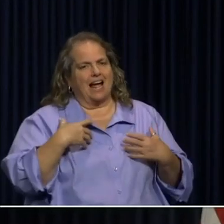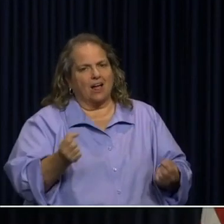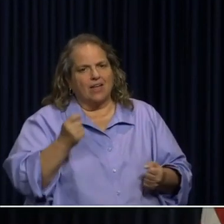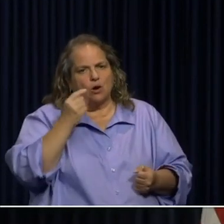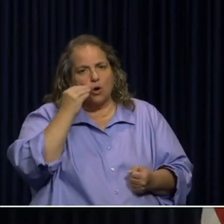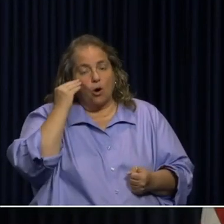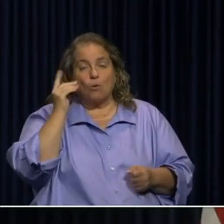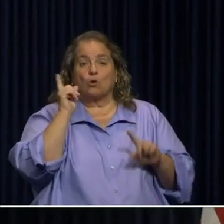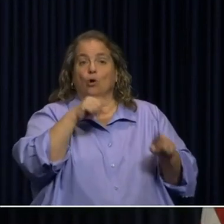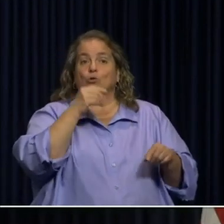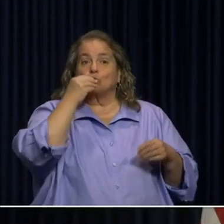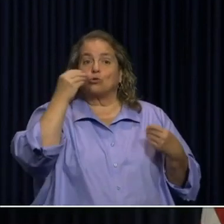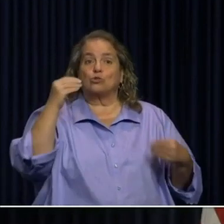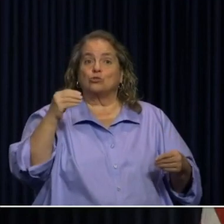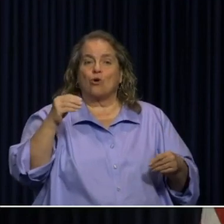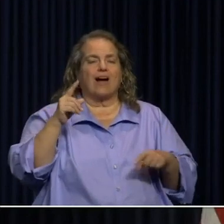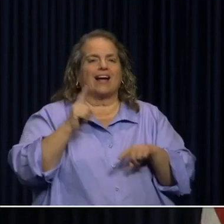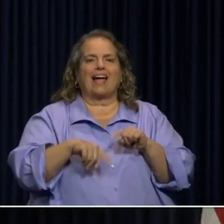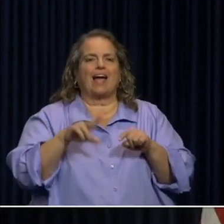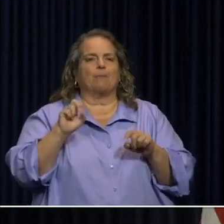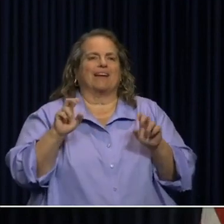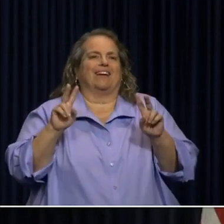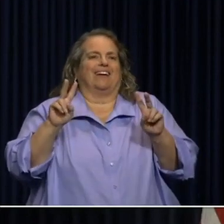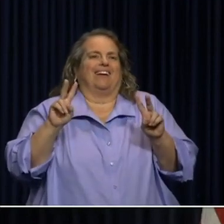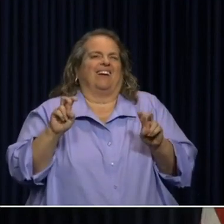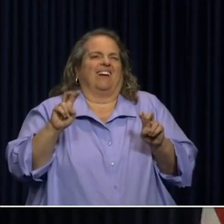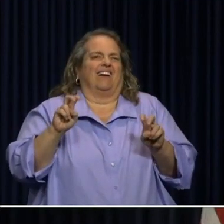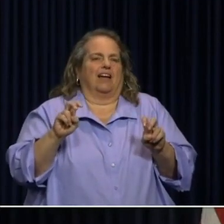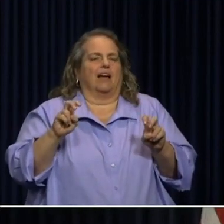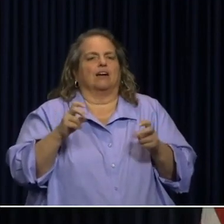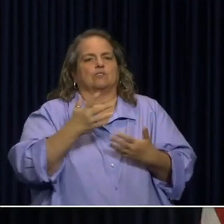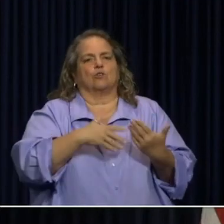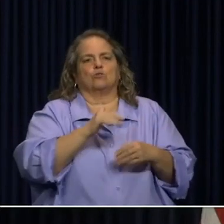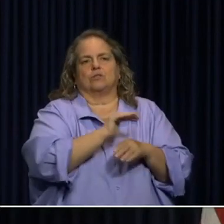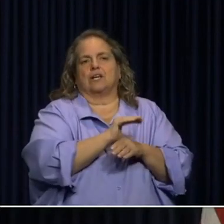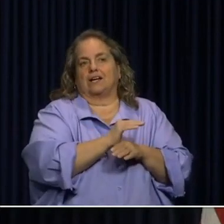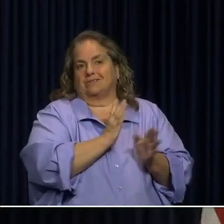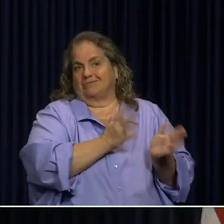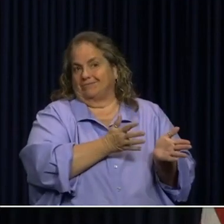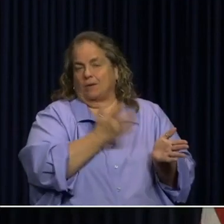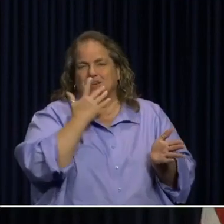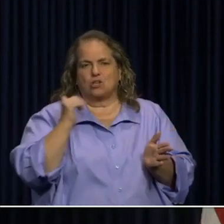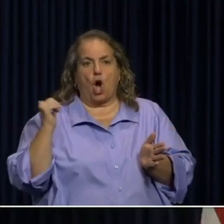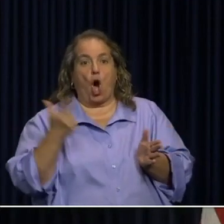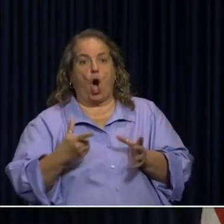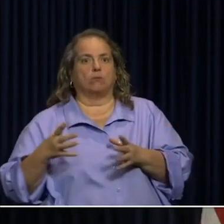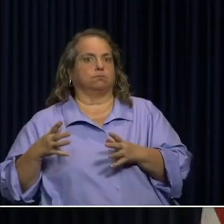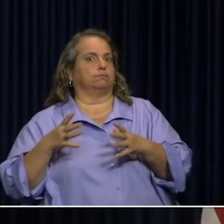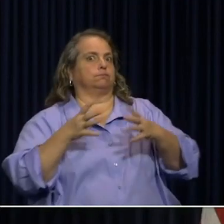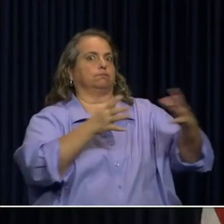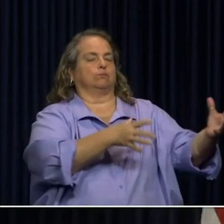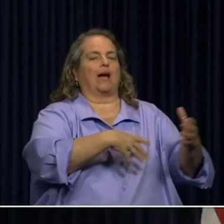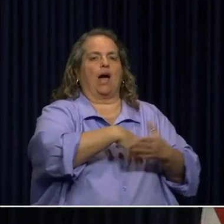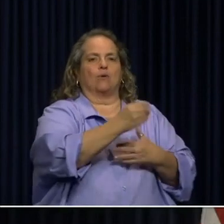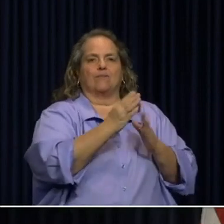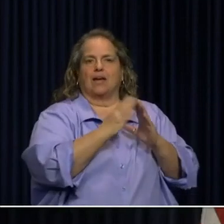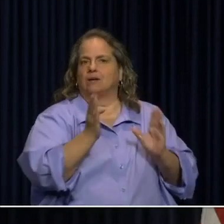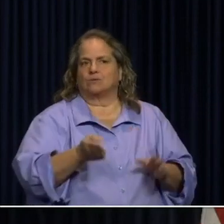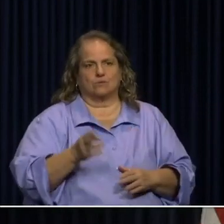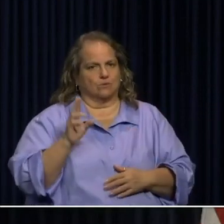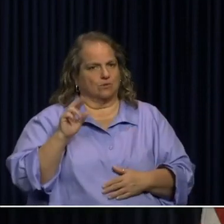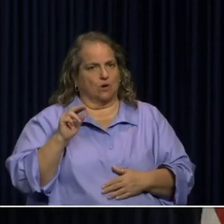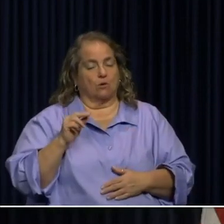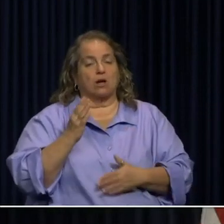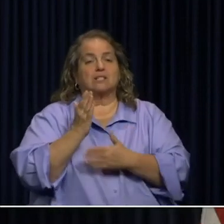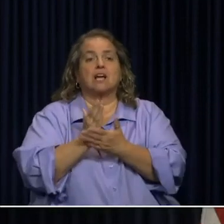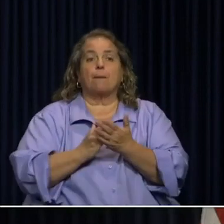get groceries shouldn't turn into a default date night because we're all wanting to get out of the house a little bit. Now there are exceptions, and